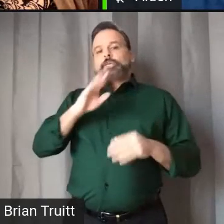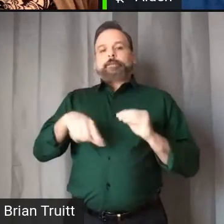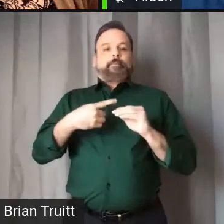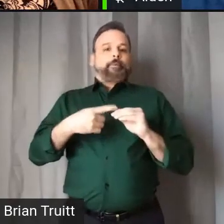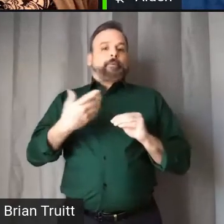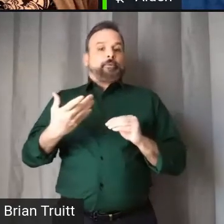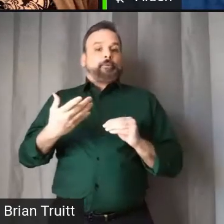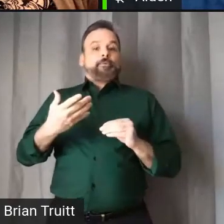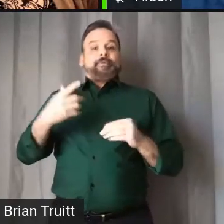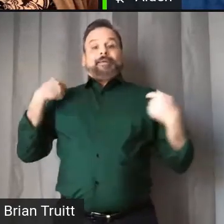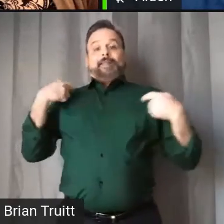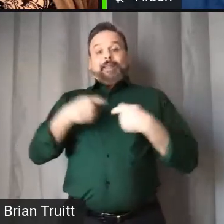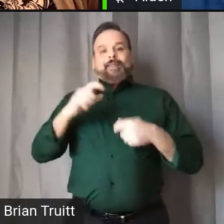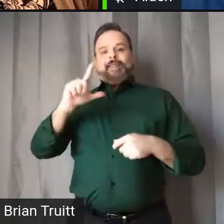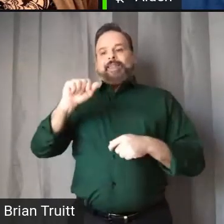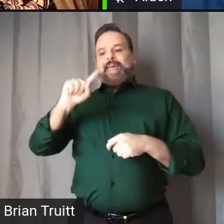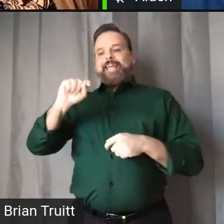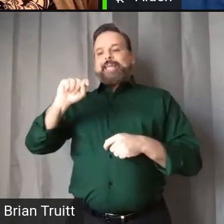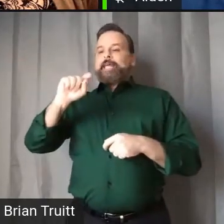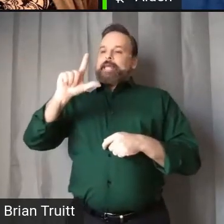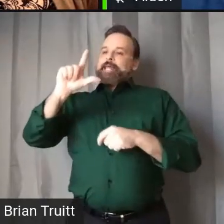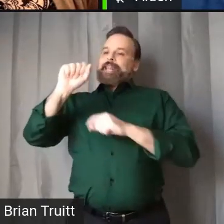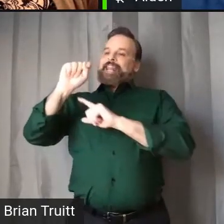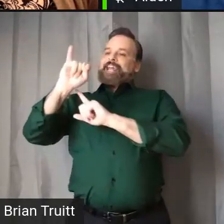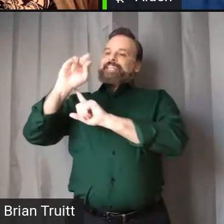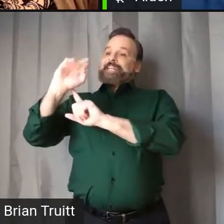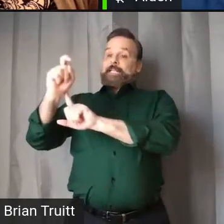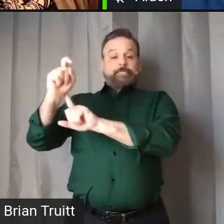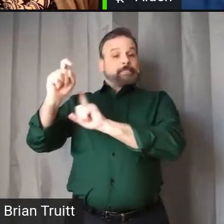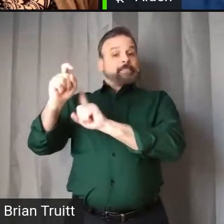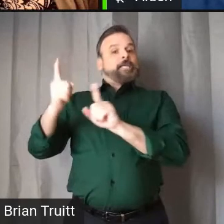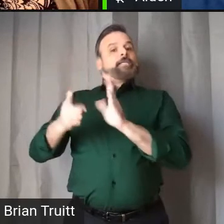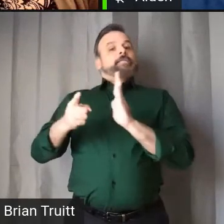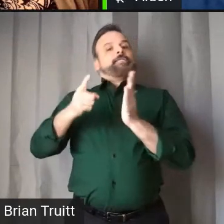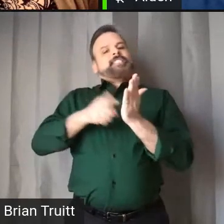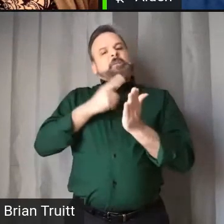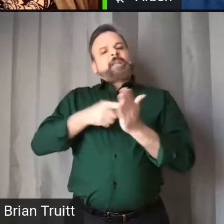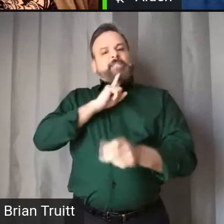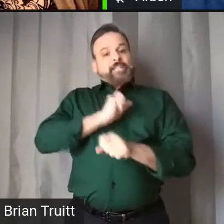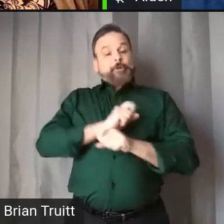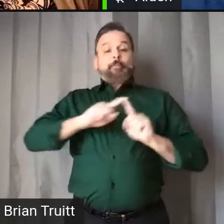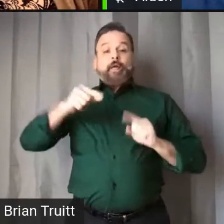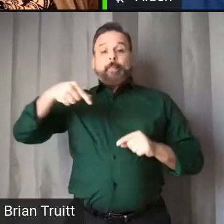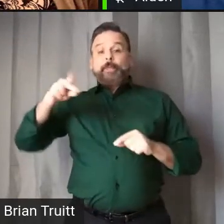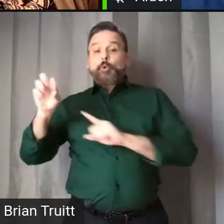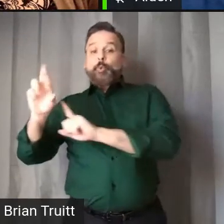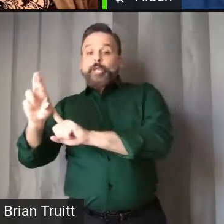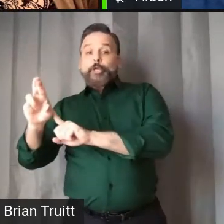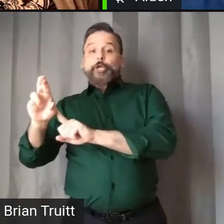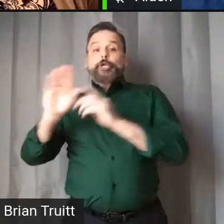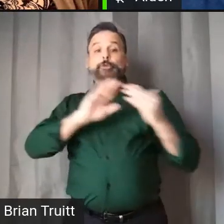If we're talking about being Latinx, sometimes that's literal. But in the queer community, it's this figurative way of thinking like,